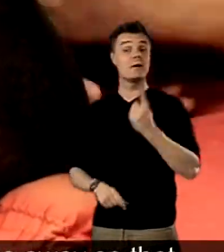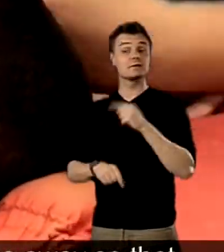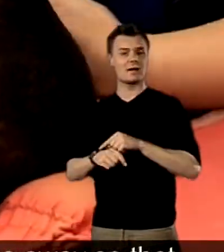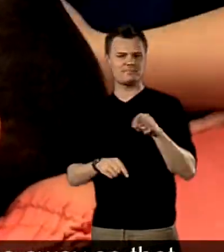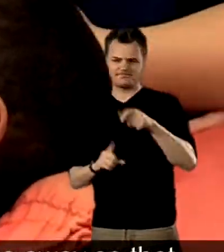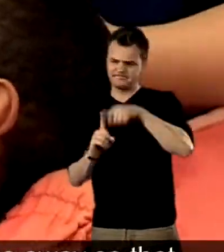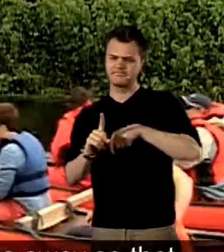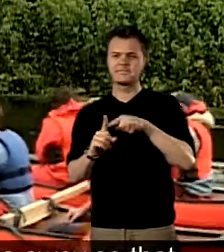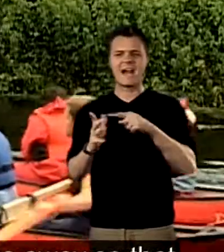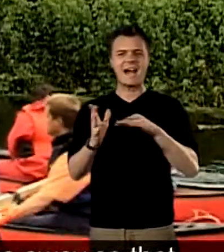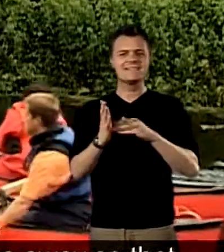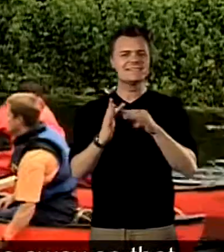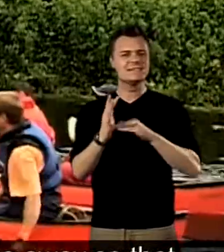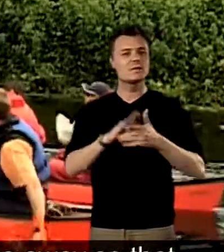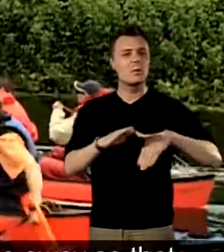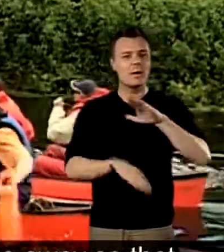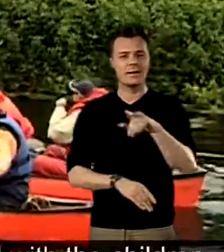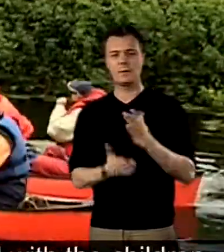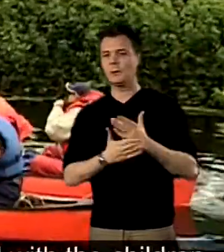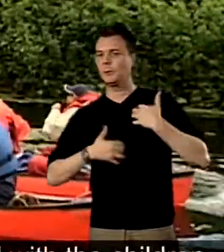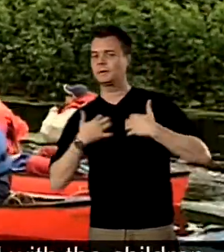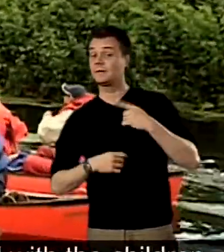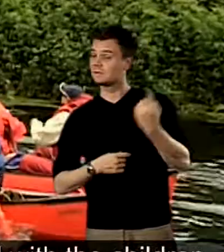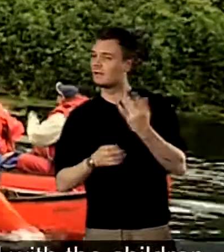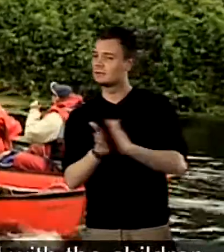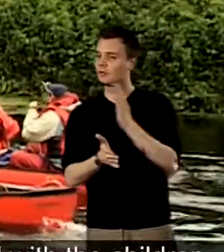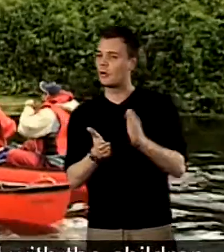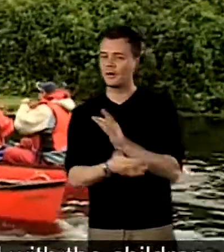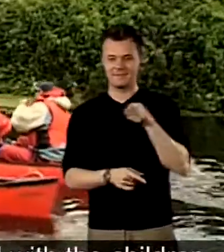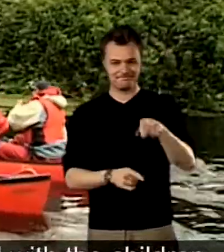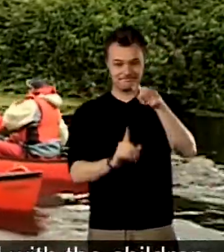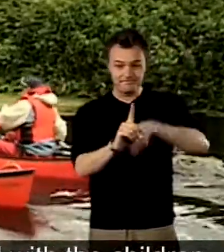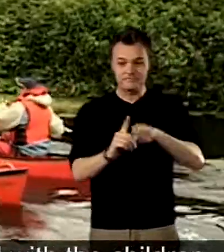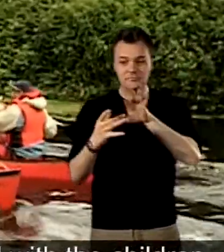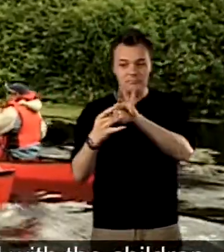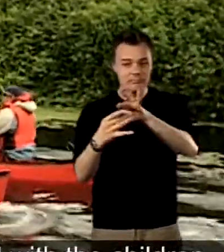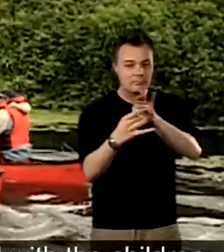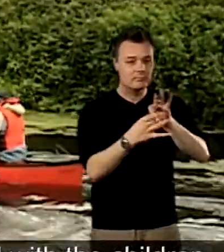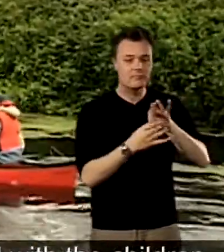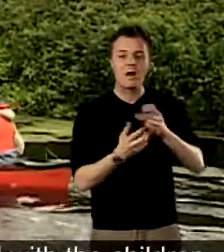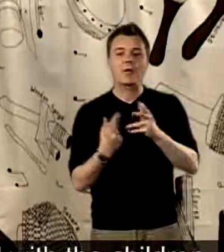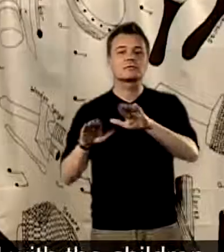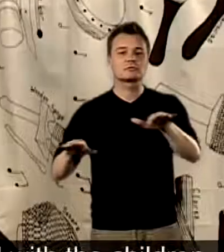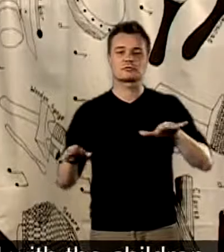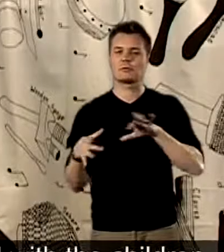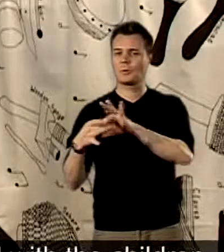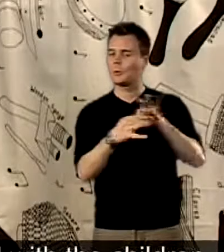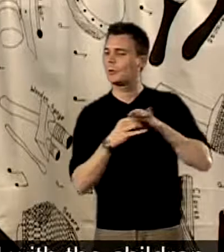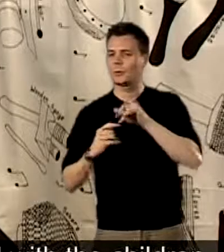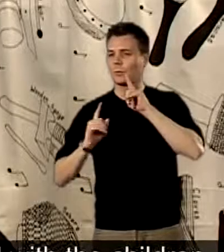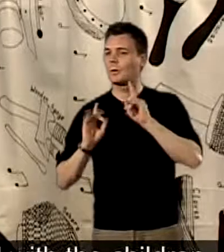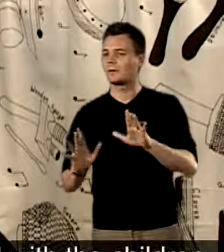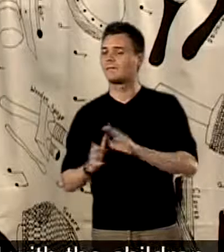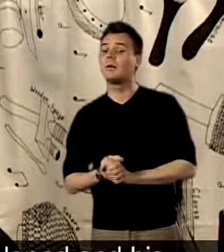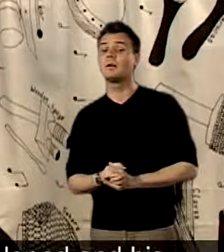really exciting, and he enjoyed it very much, and the relationships that he formed with the children were really wonderful. So I would say that